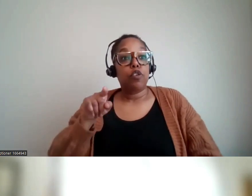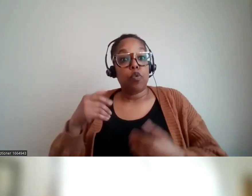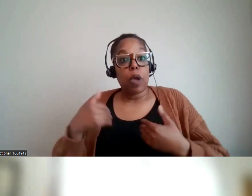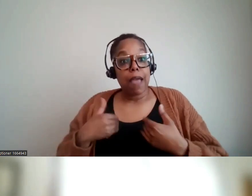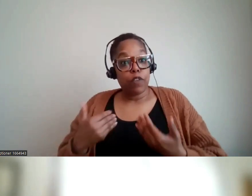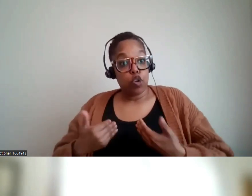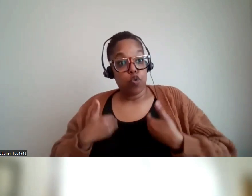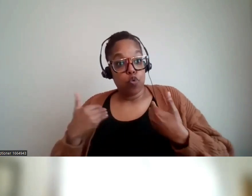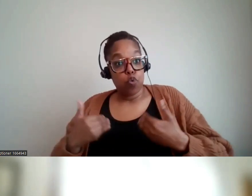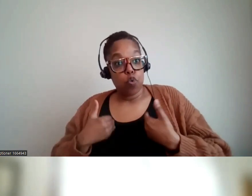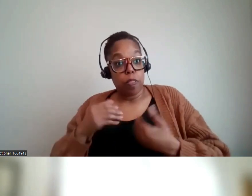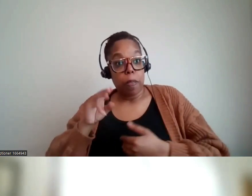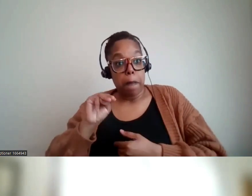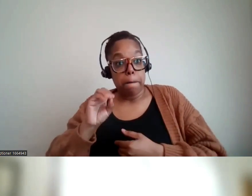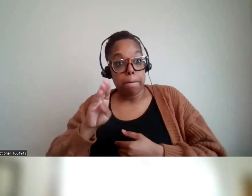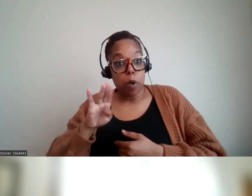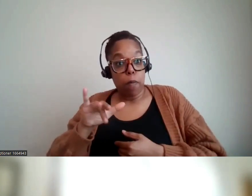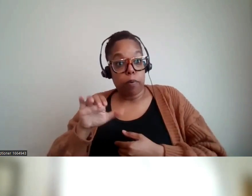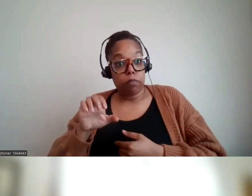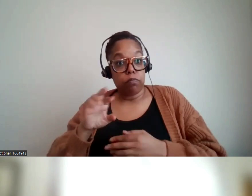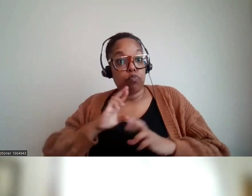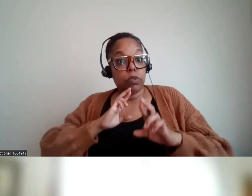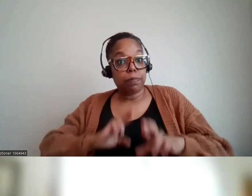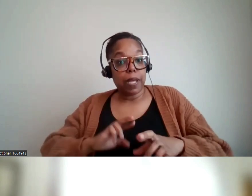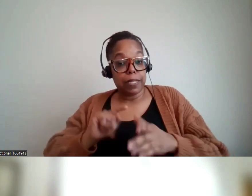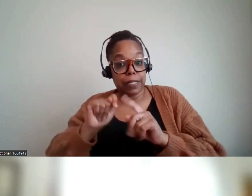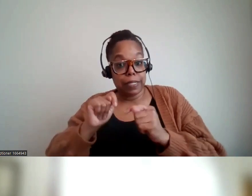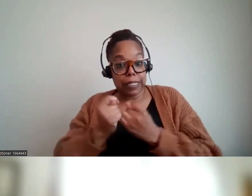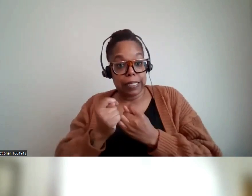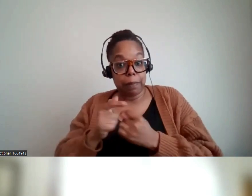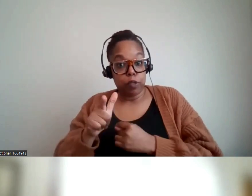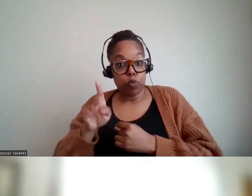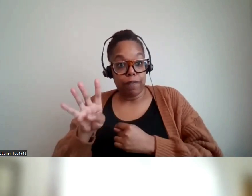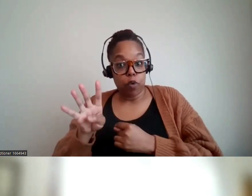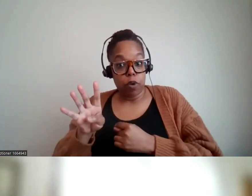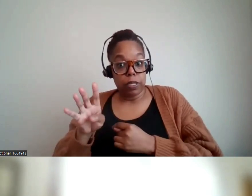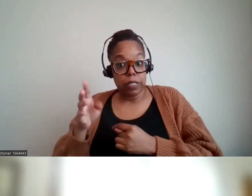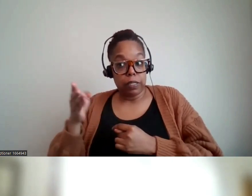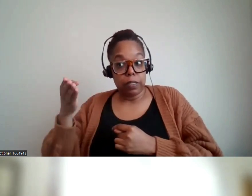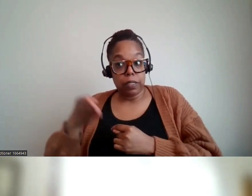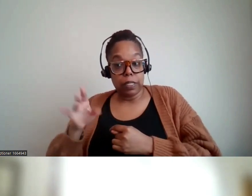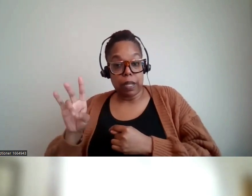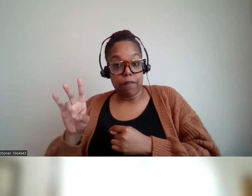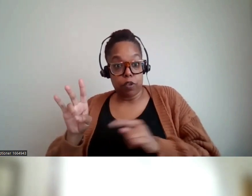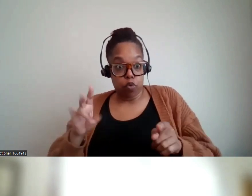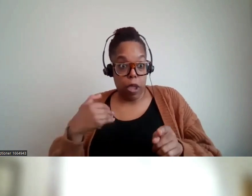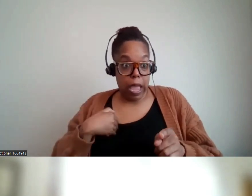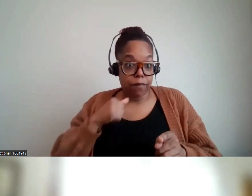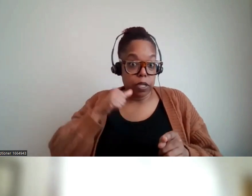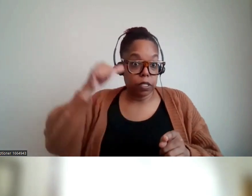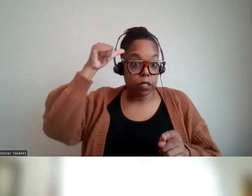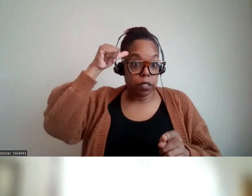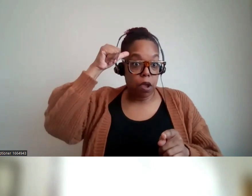response team available 24/7. Do you also have an adult mobile response service available in your